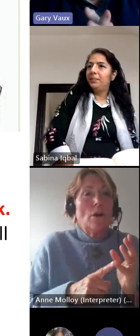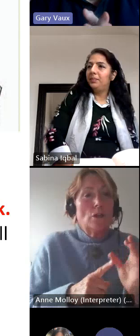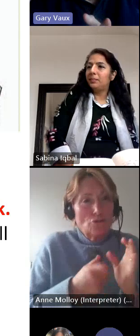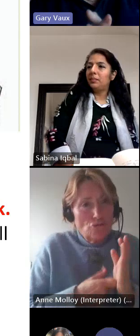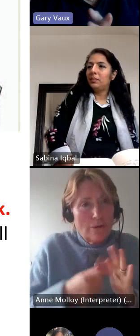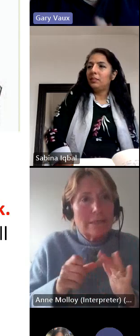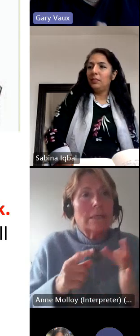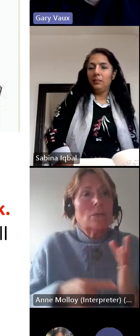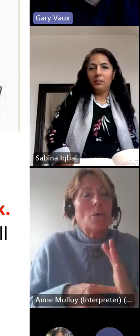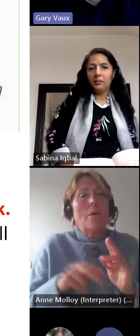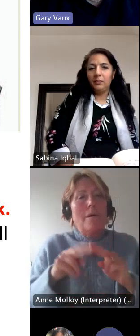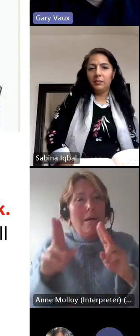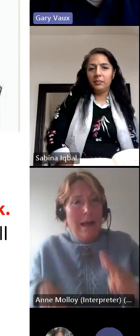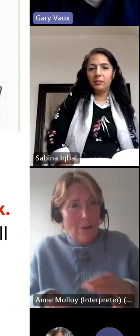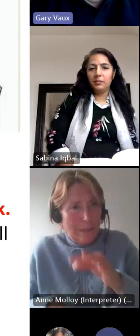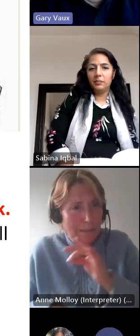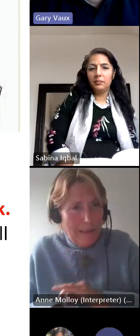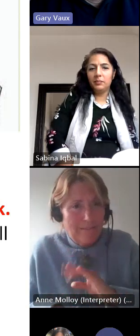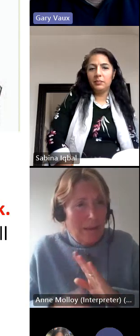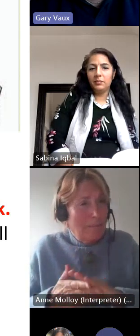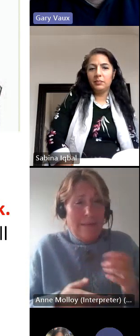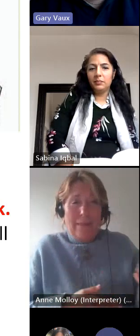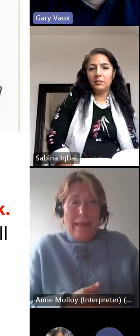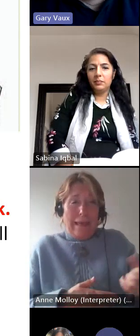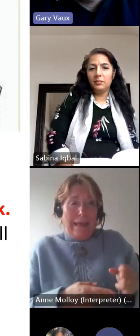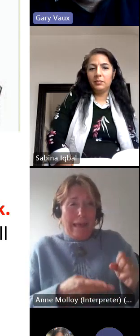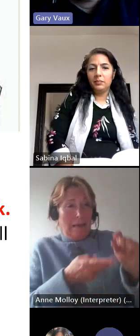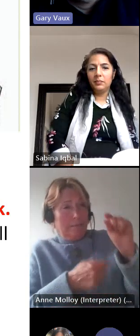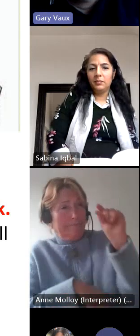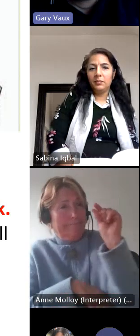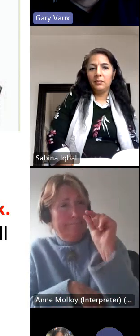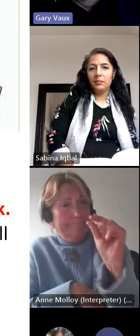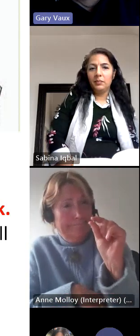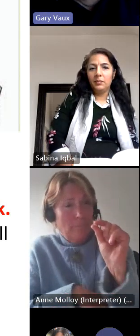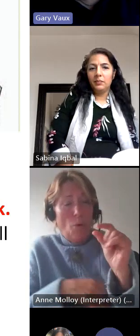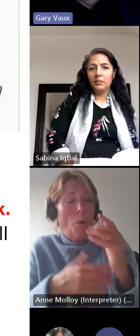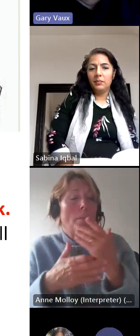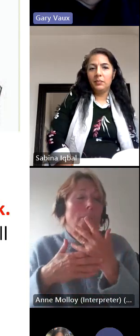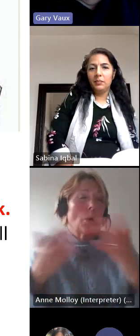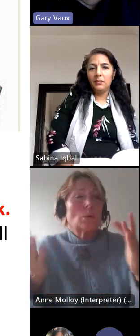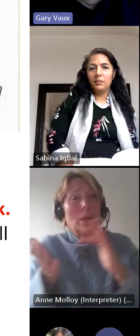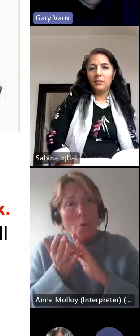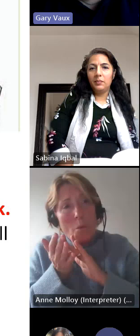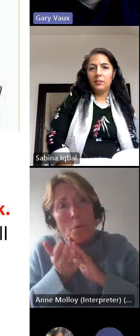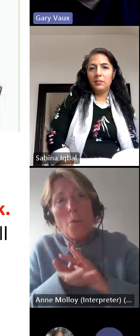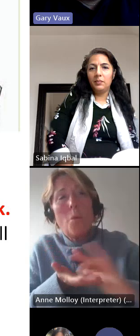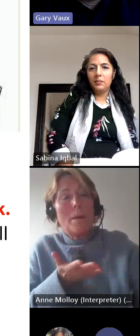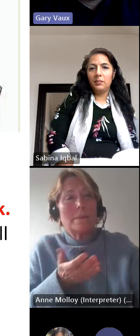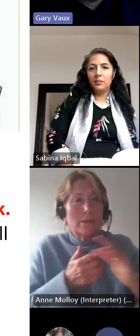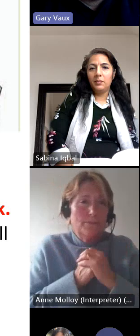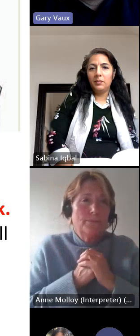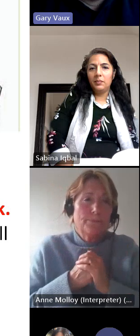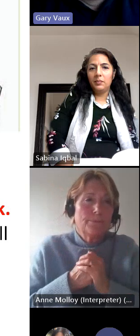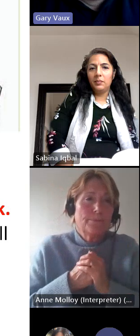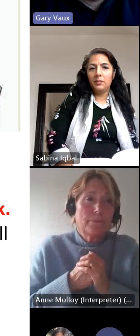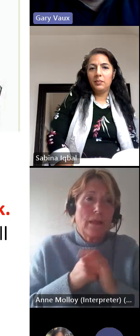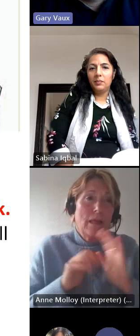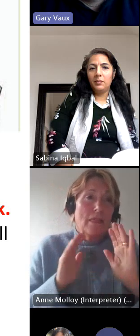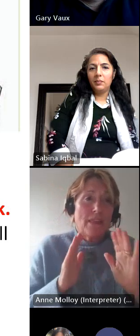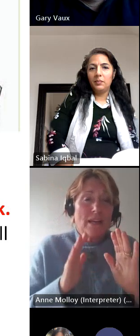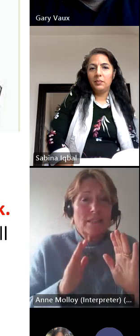benefit, the gain is mostly wiped out. And that, I think, is my bit